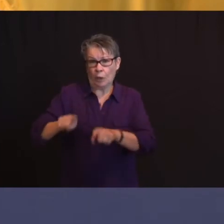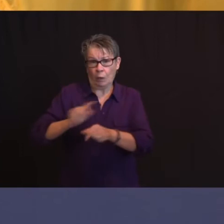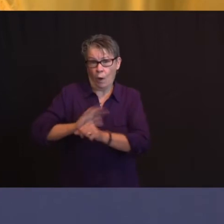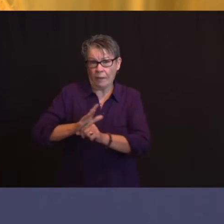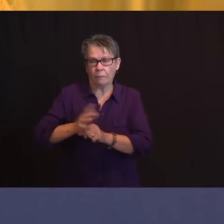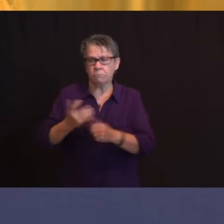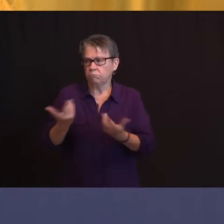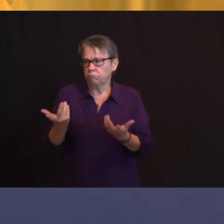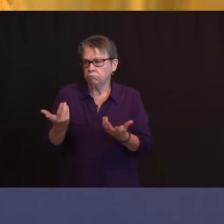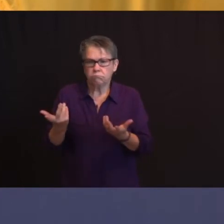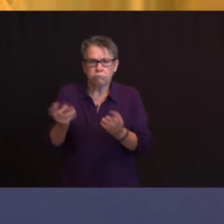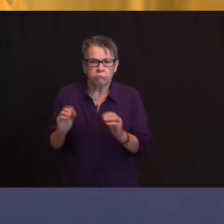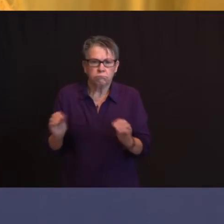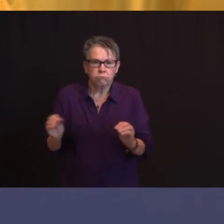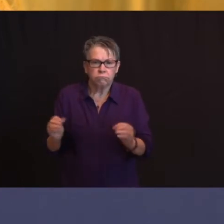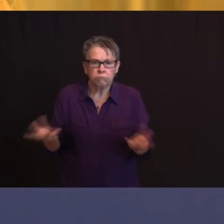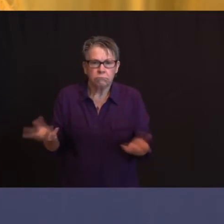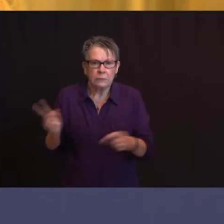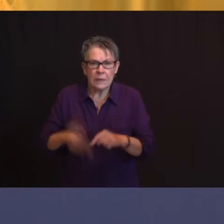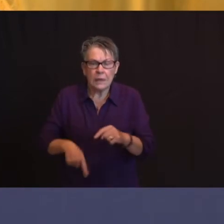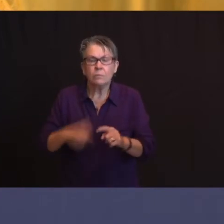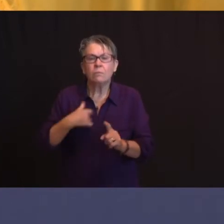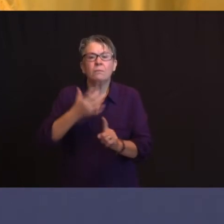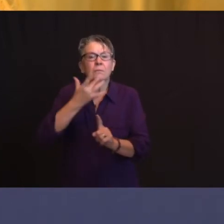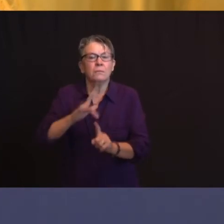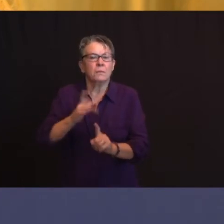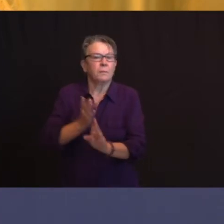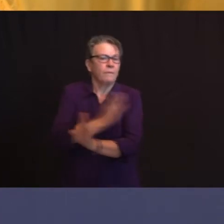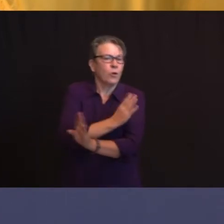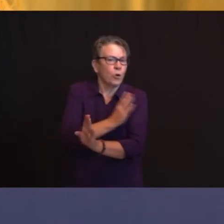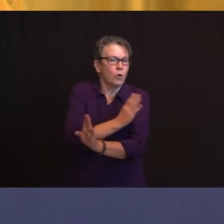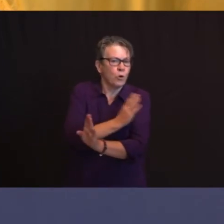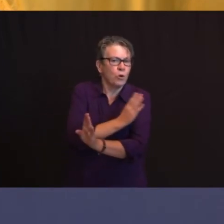option that is on the table, but nothing at the moment.